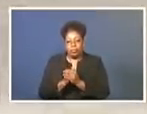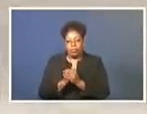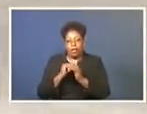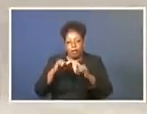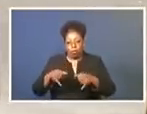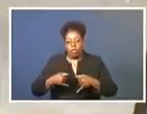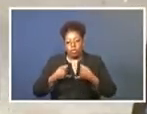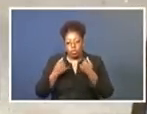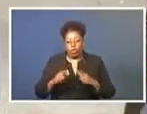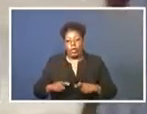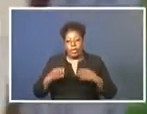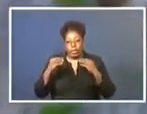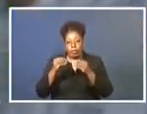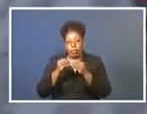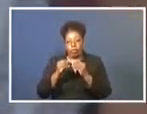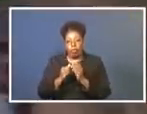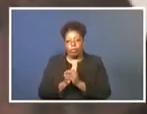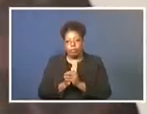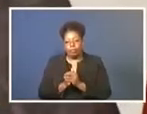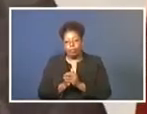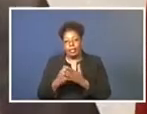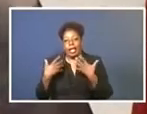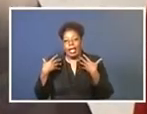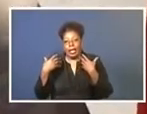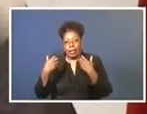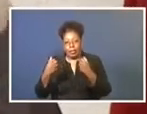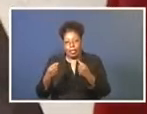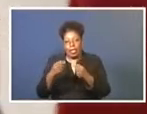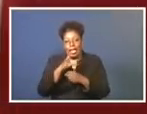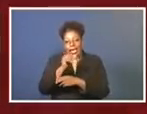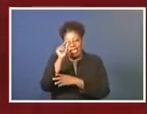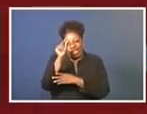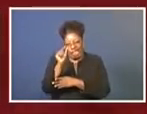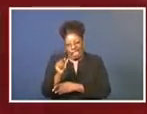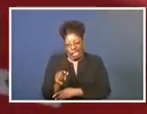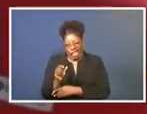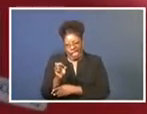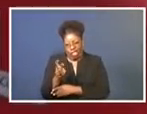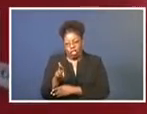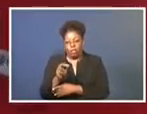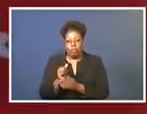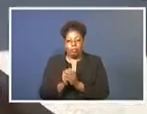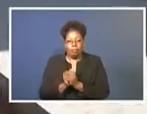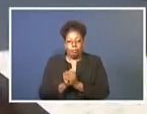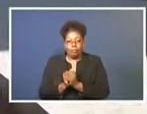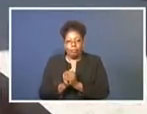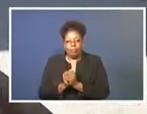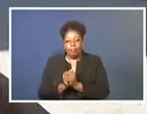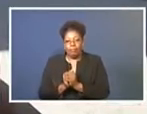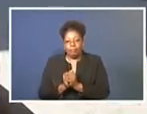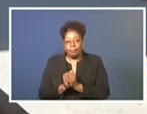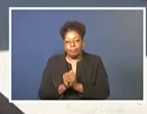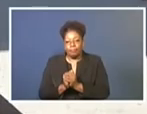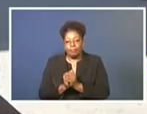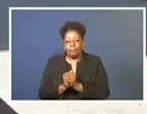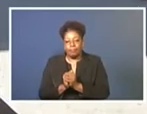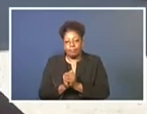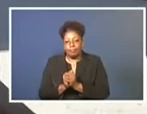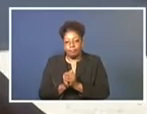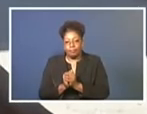Enjoy life more. Healthy and thinner. No resolutions yet. Pretty much, you